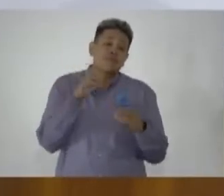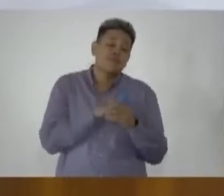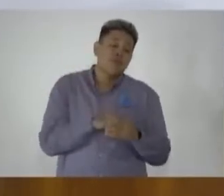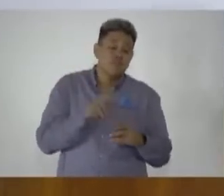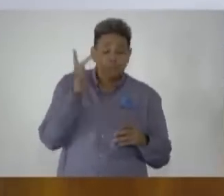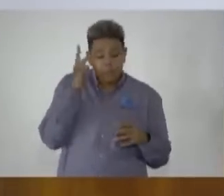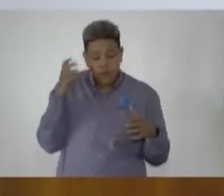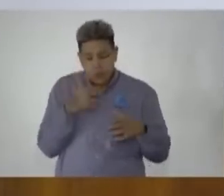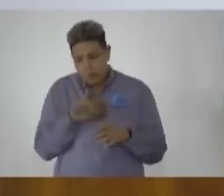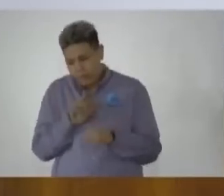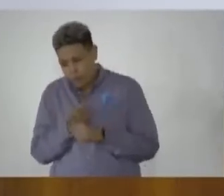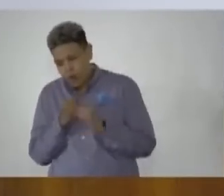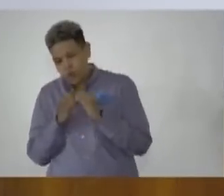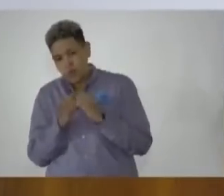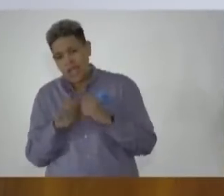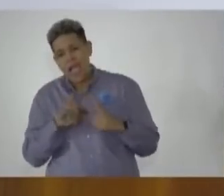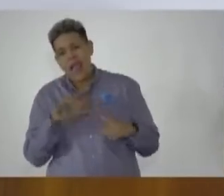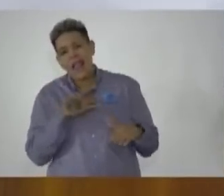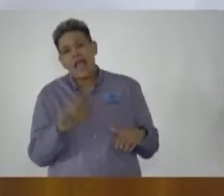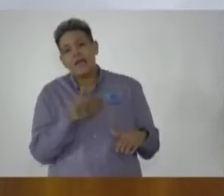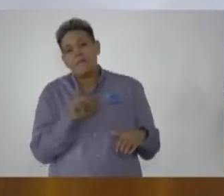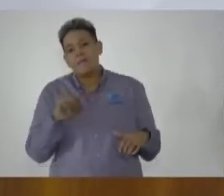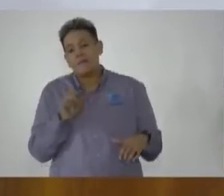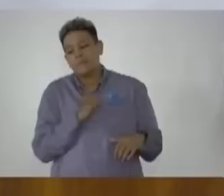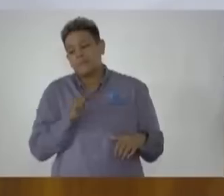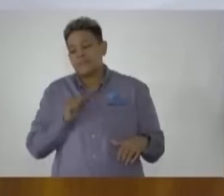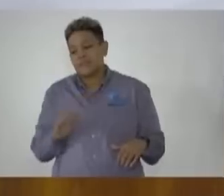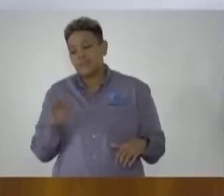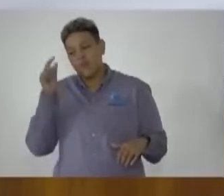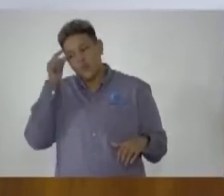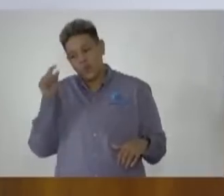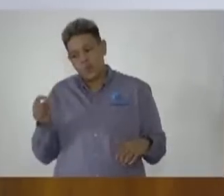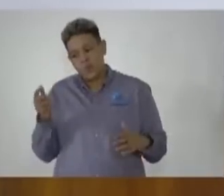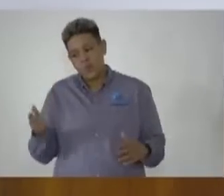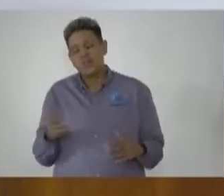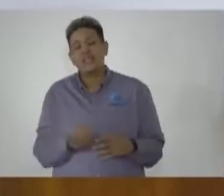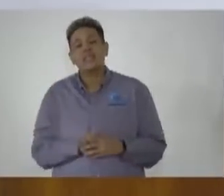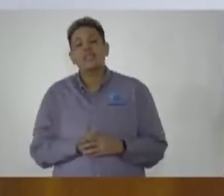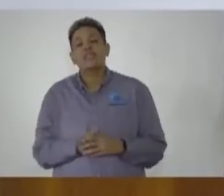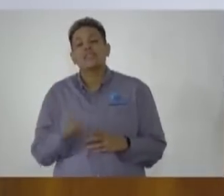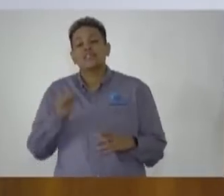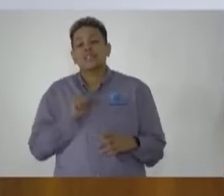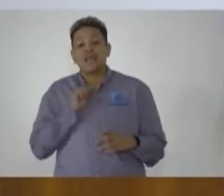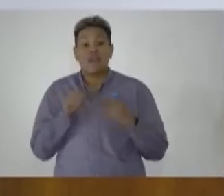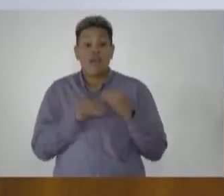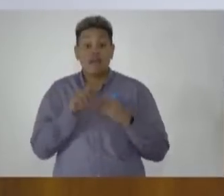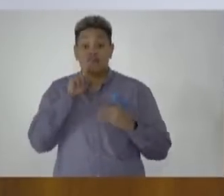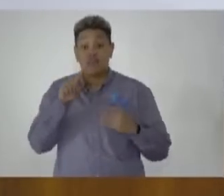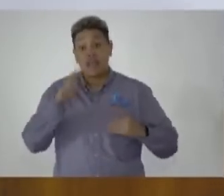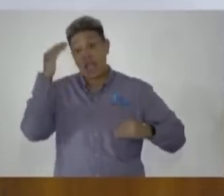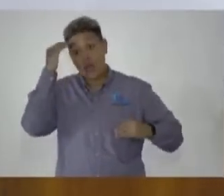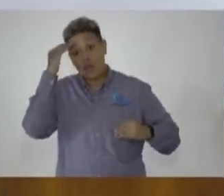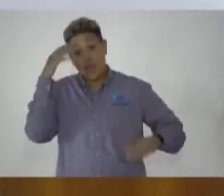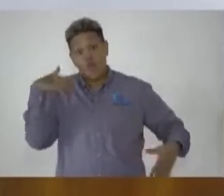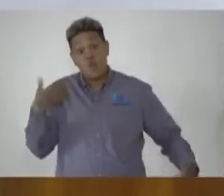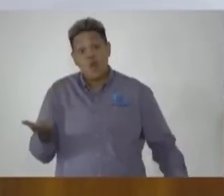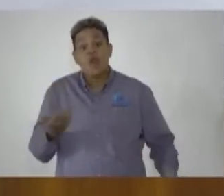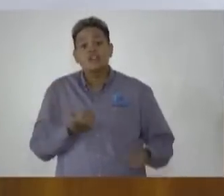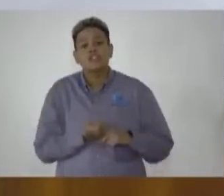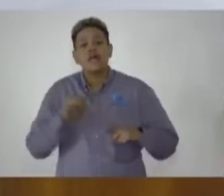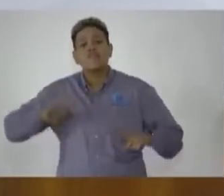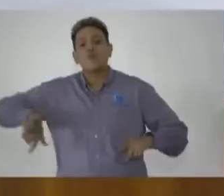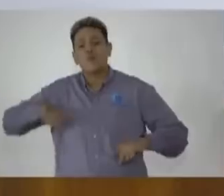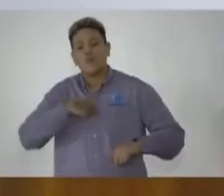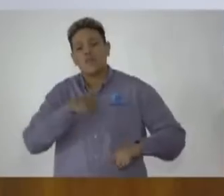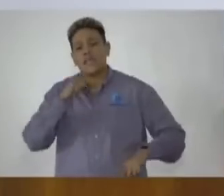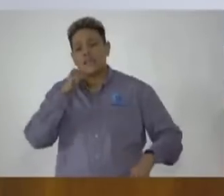And I, like my colleague Senator Golding, I am aware that and